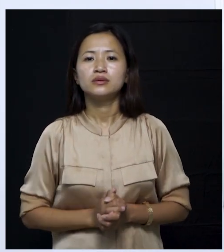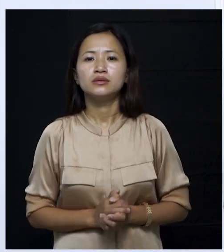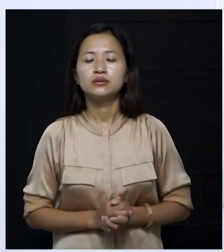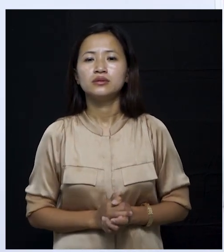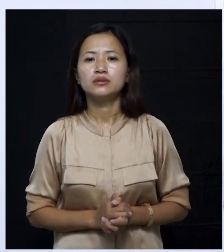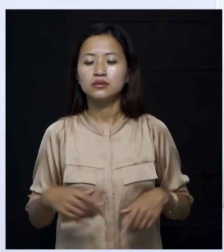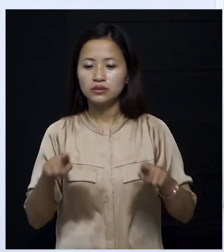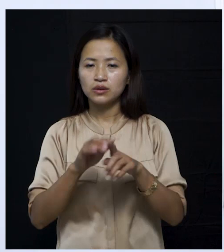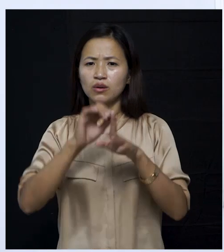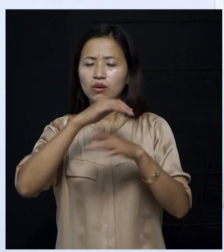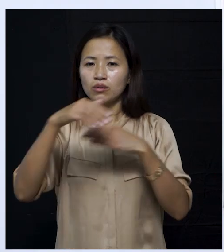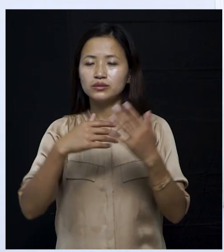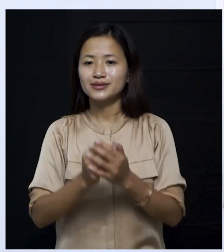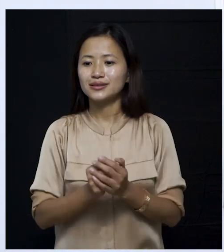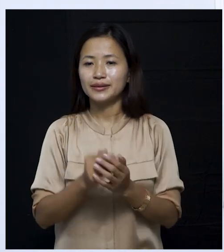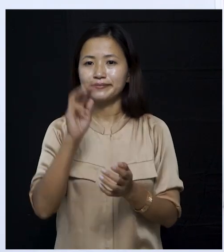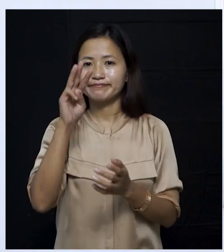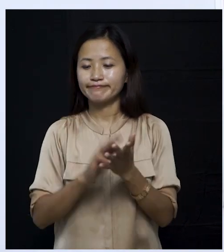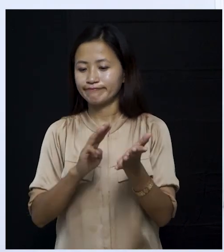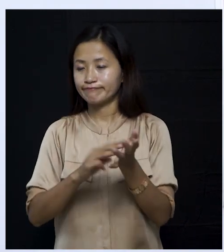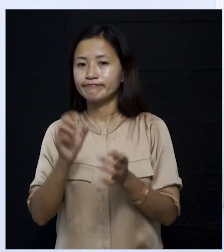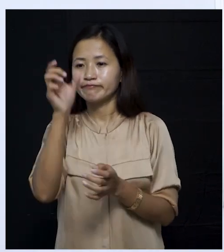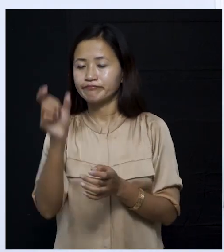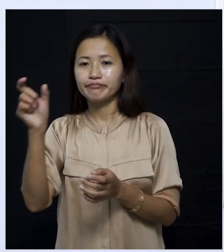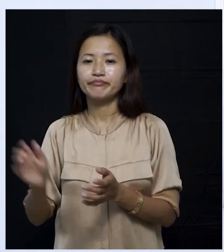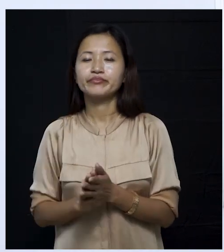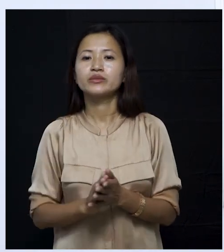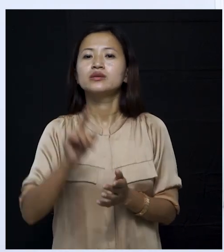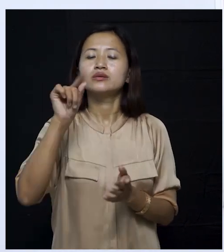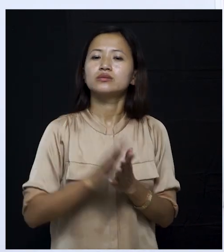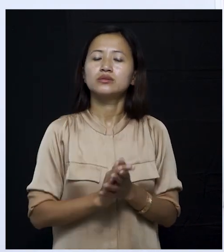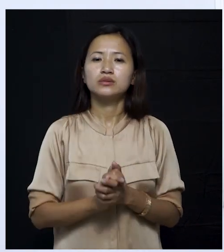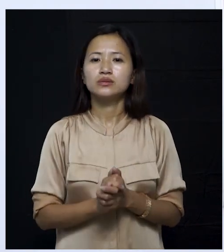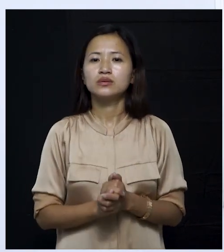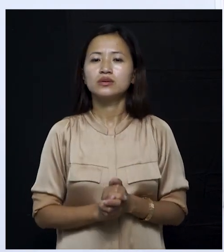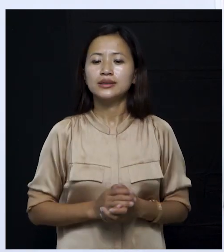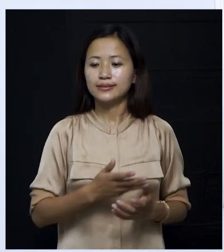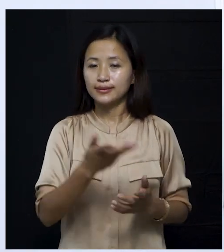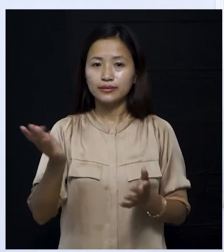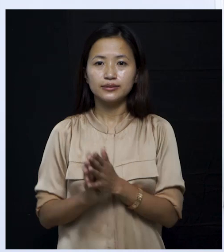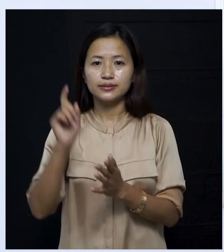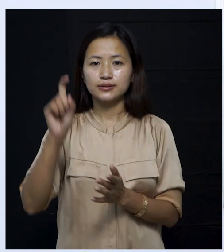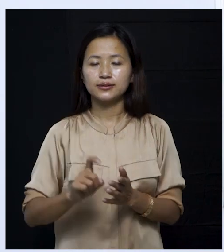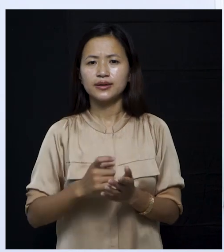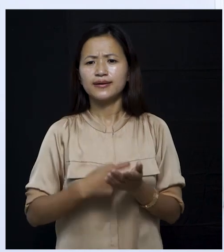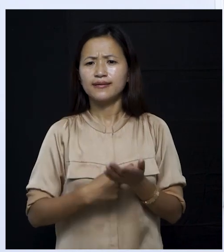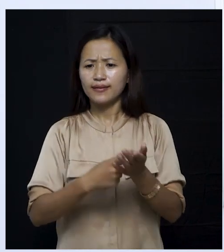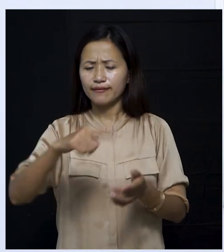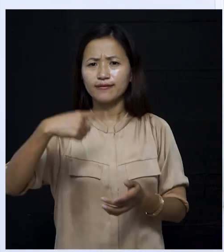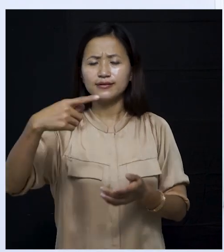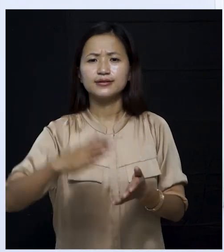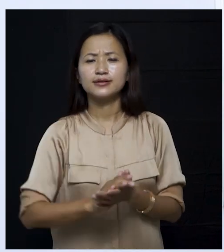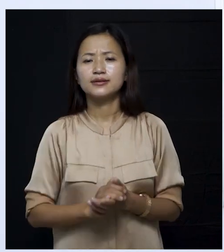Okay, and all these members, what they will do is, okay, these members, they will meet regularly,